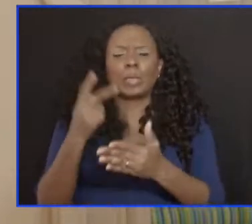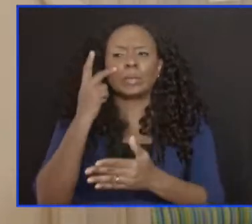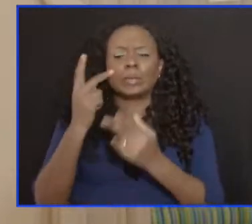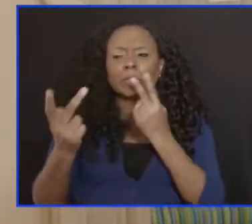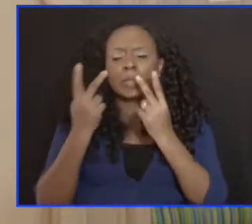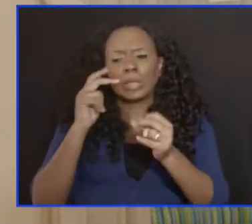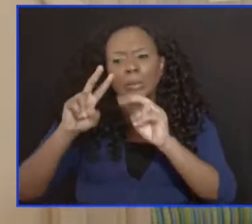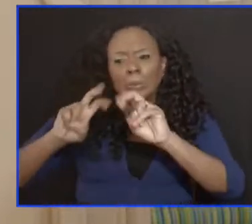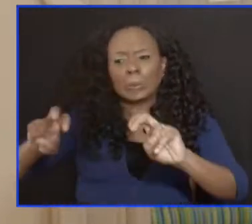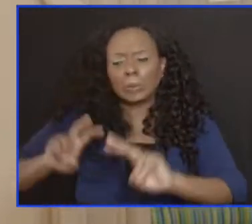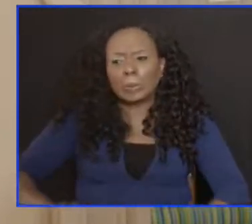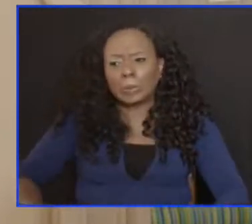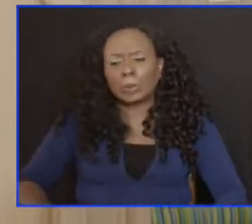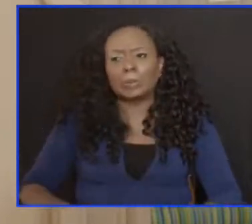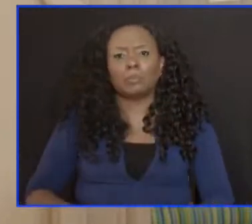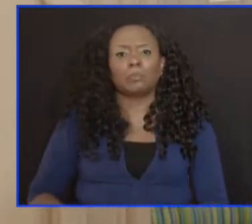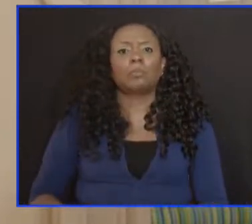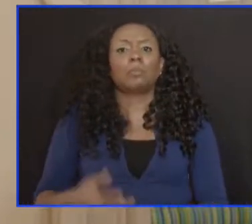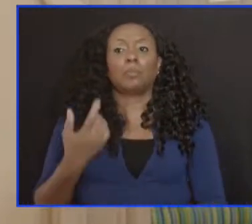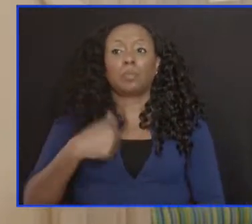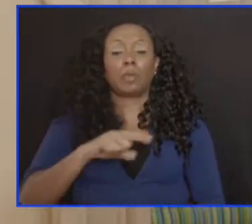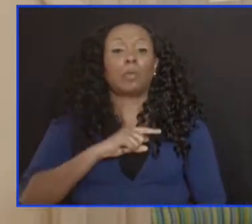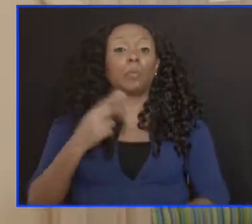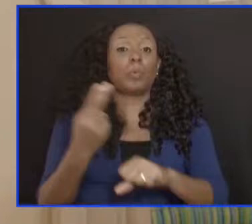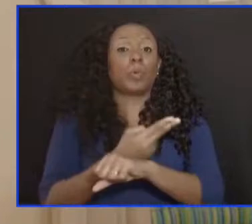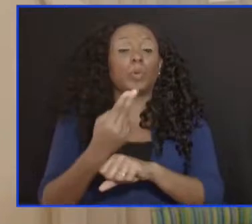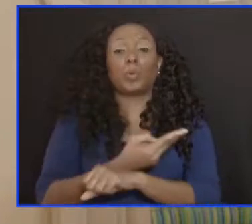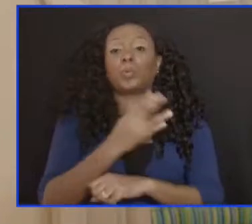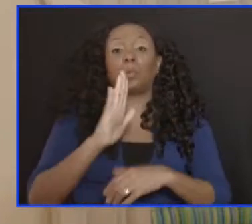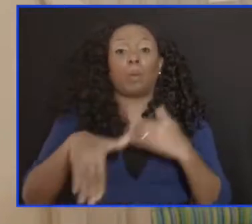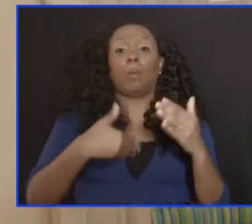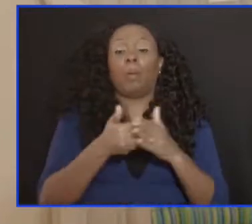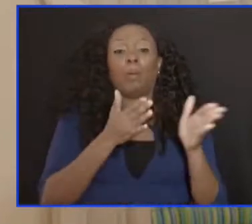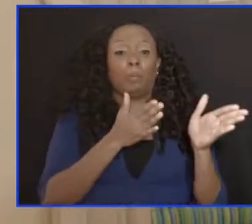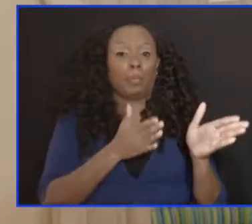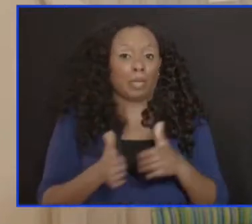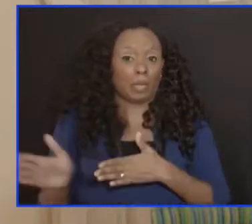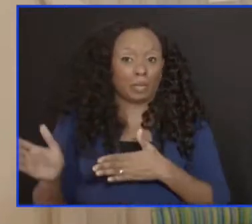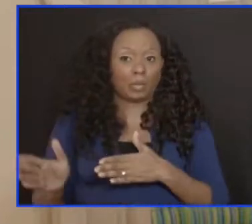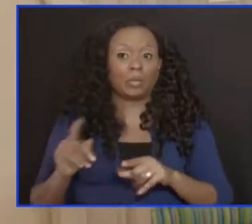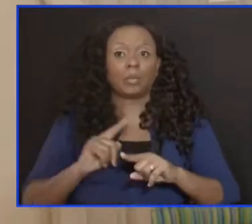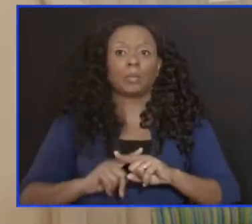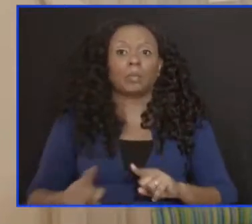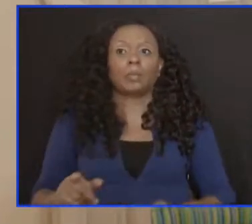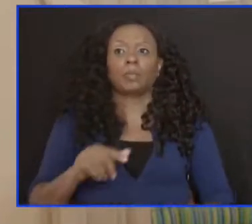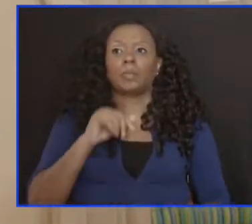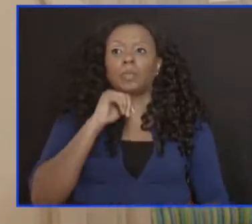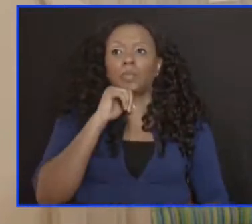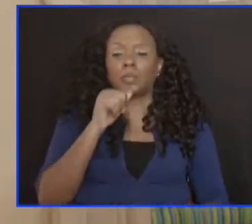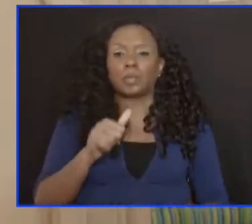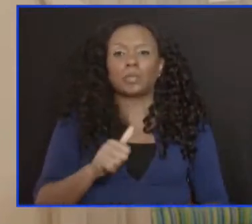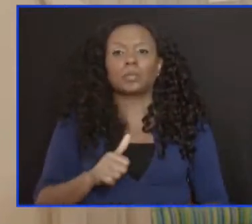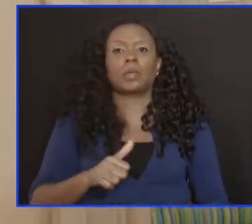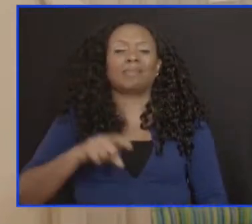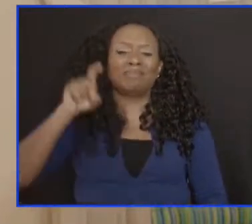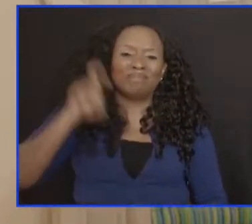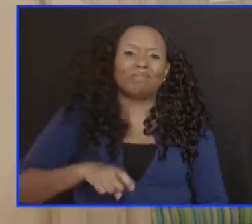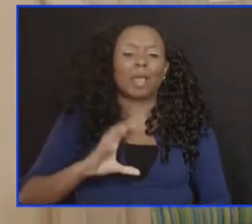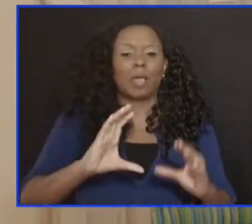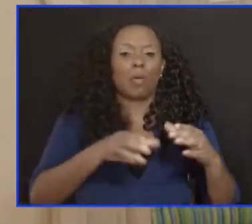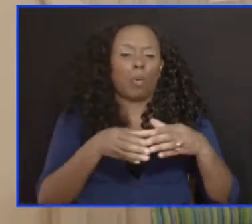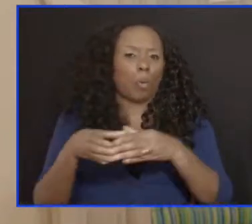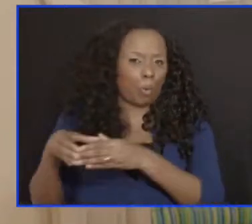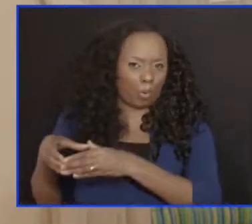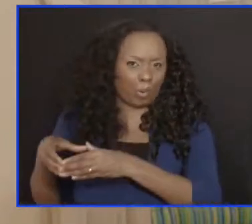impact of a COVID surge. And we employed all of those other strategies, but we dialed back the need for routine quarantine in